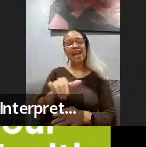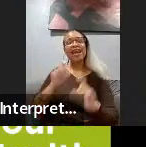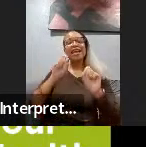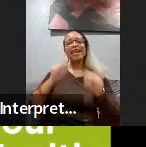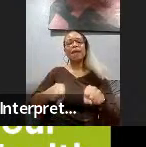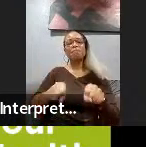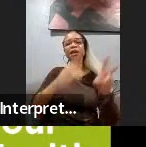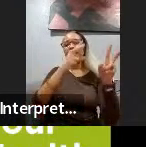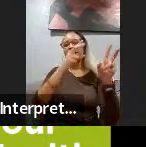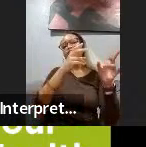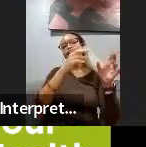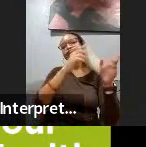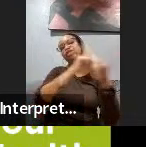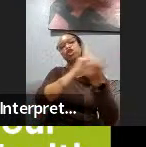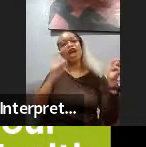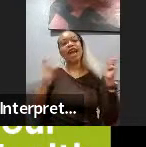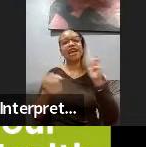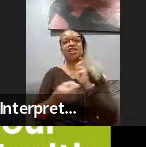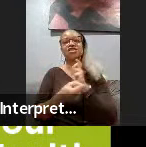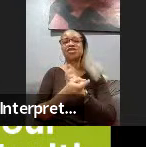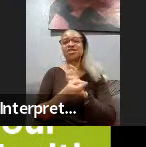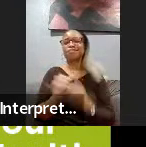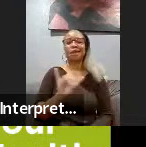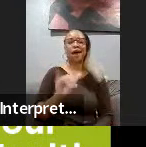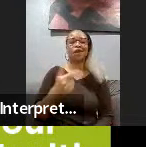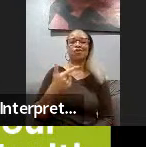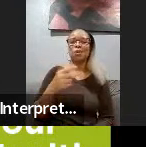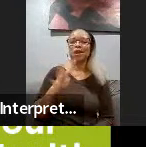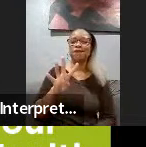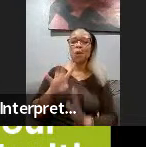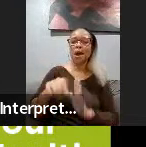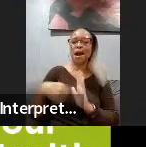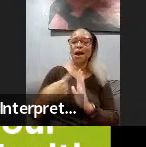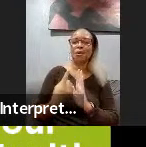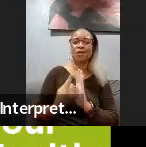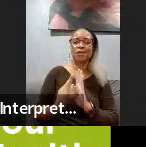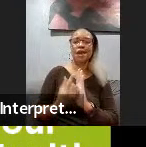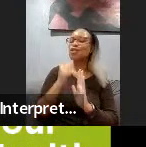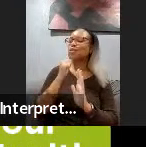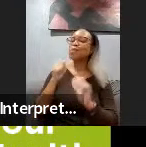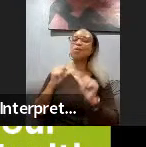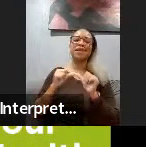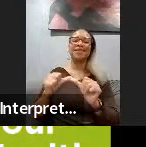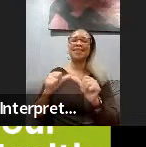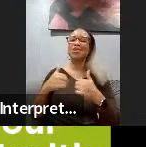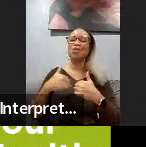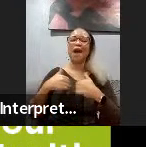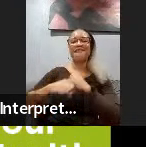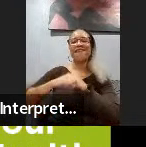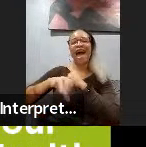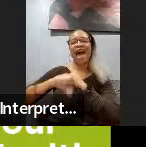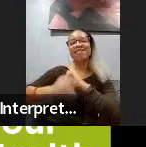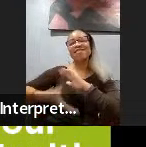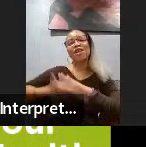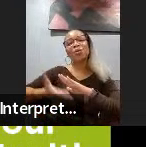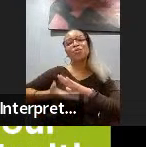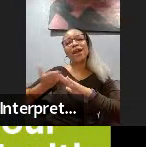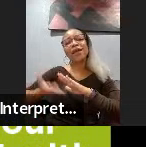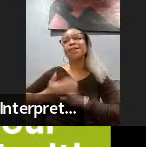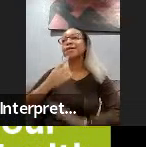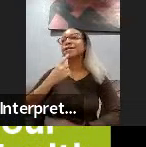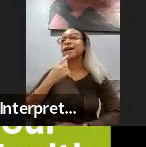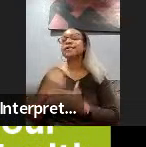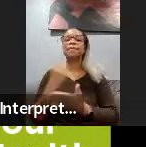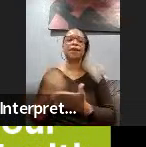changed, in really 24 hours. So we wouldn't continue to have ads that are running that say something that's